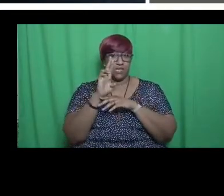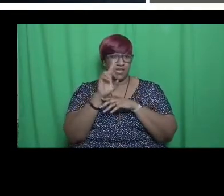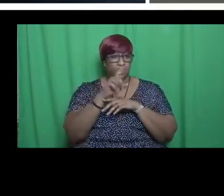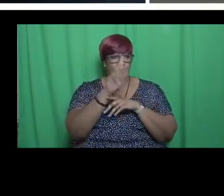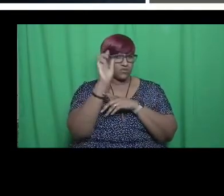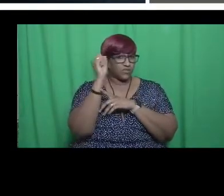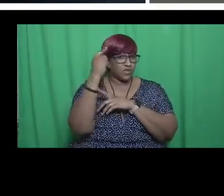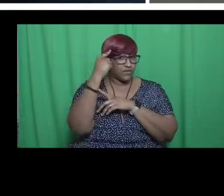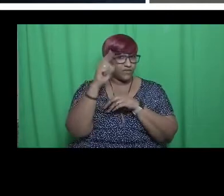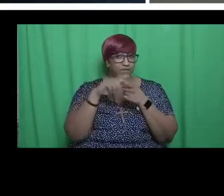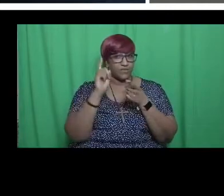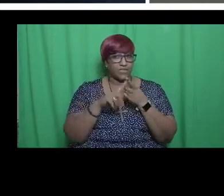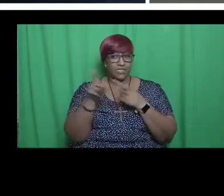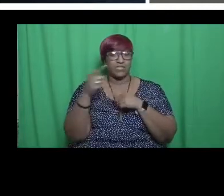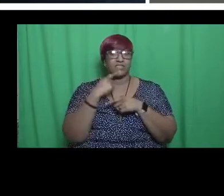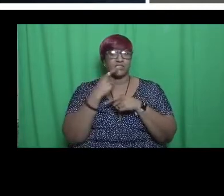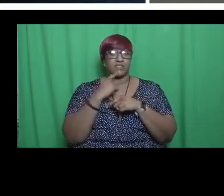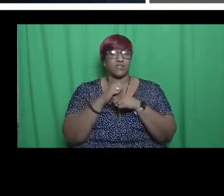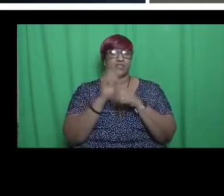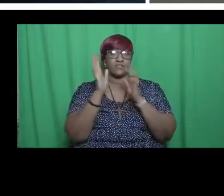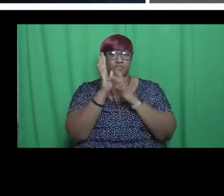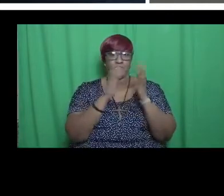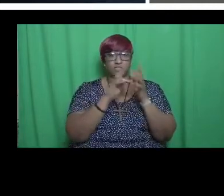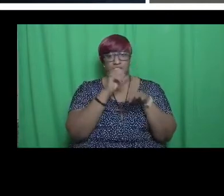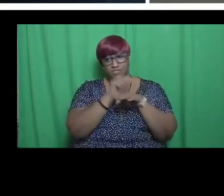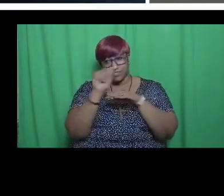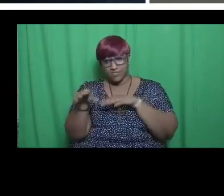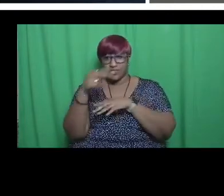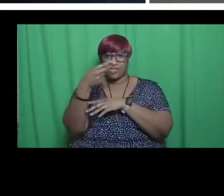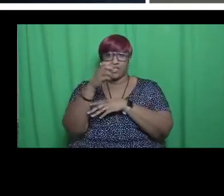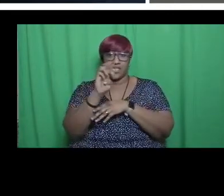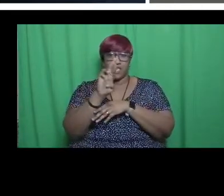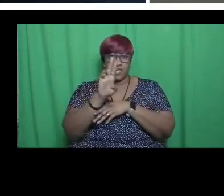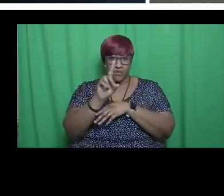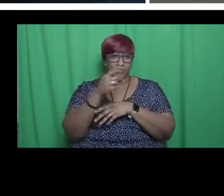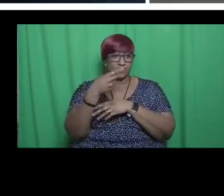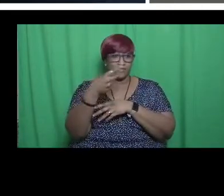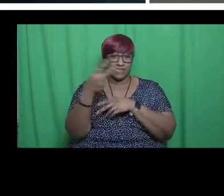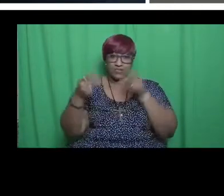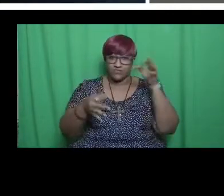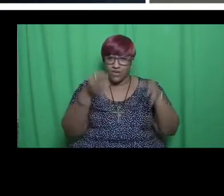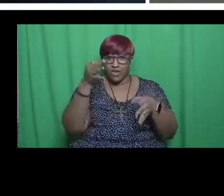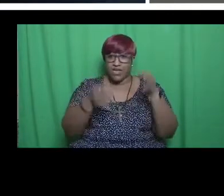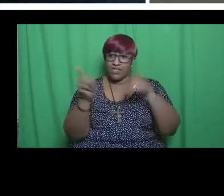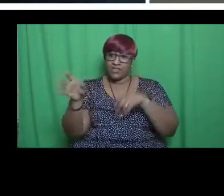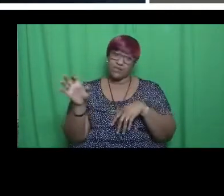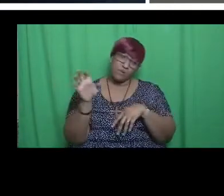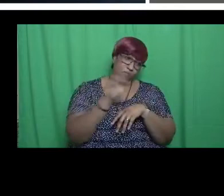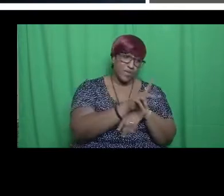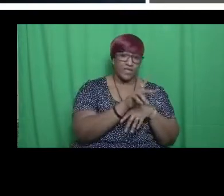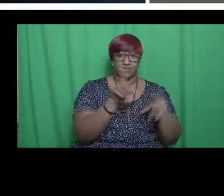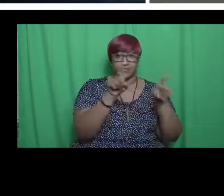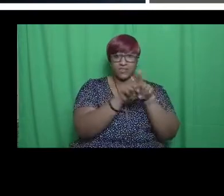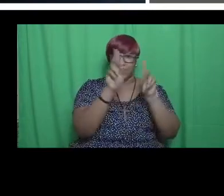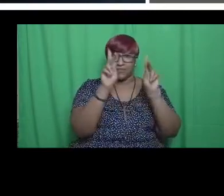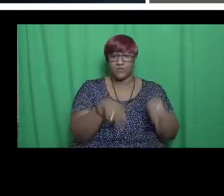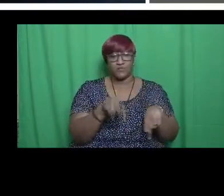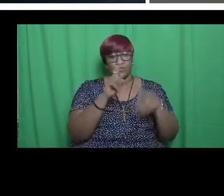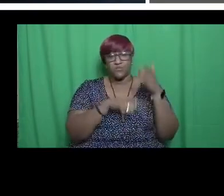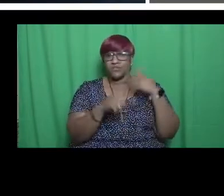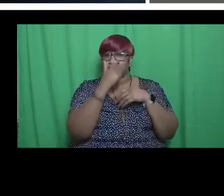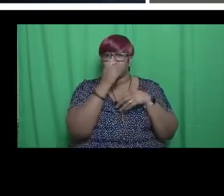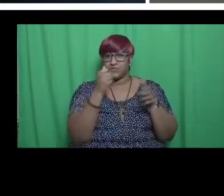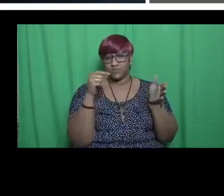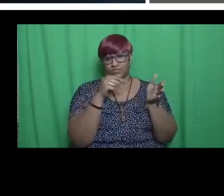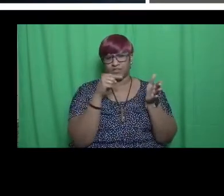the governor, well, then he sent Jesus to Herod. That was the second trial. Herod then sent him back to Pilate. That's the third trial. What was interesting is